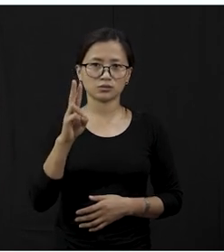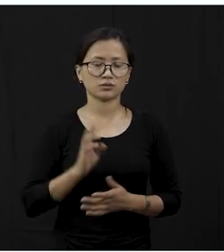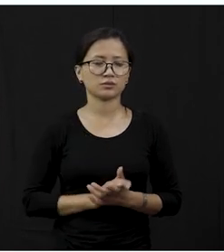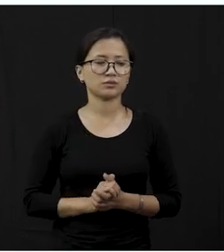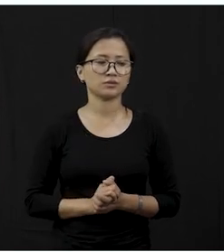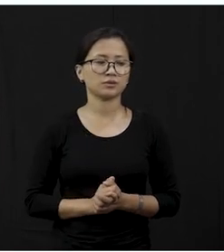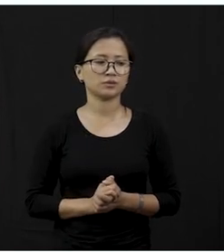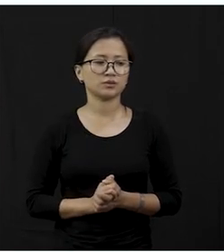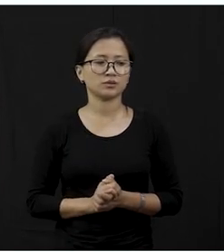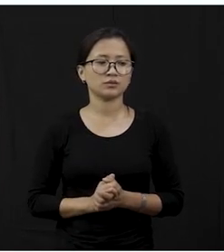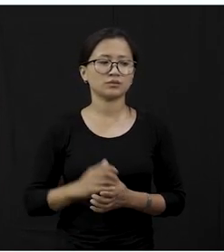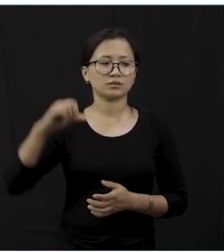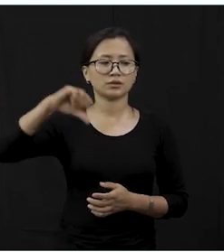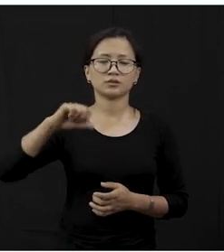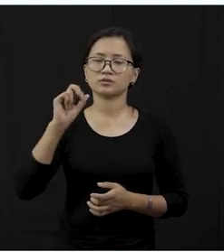9, 8, 6, 2, which makes